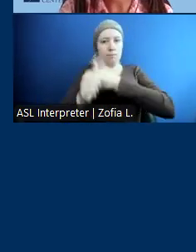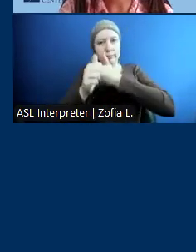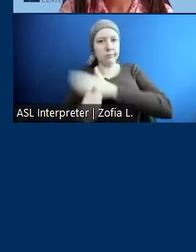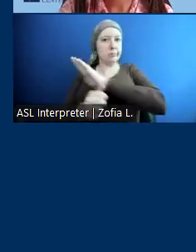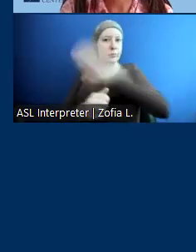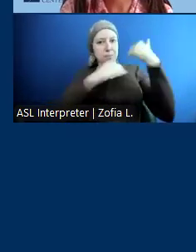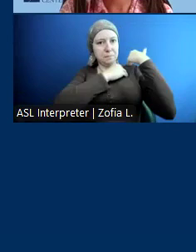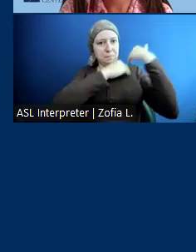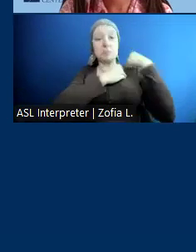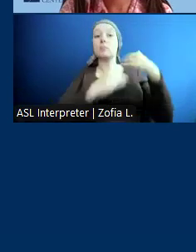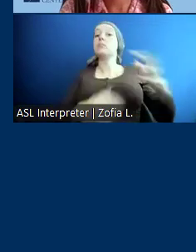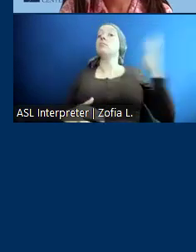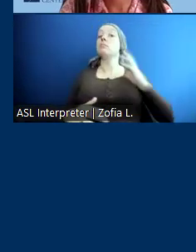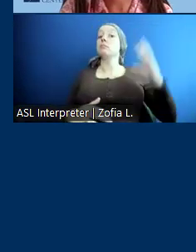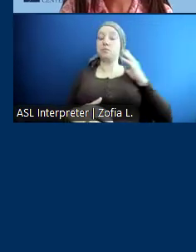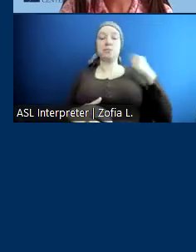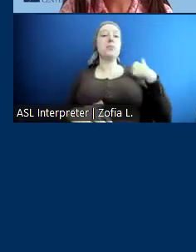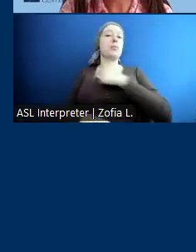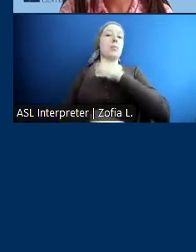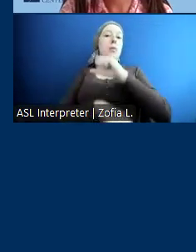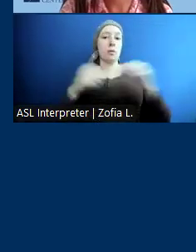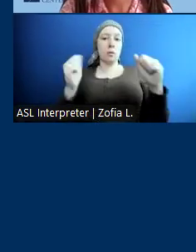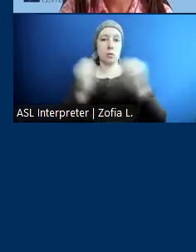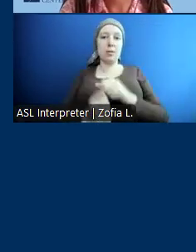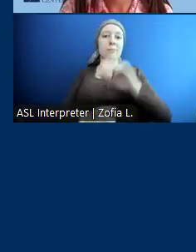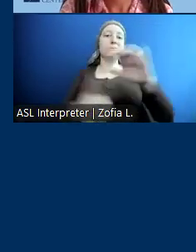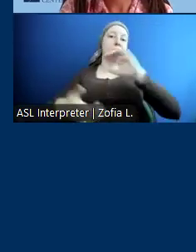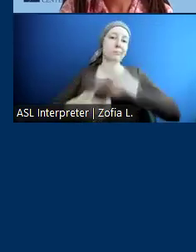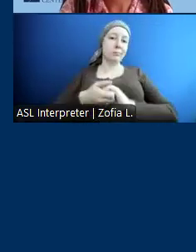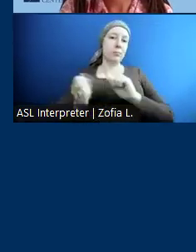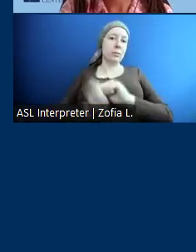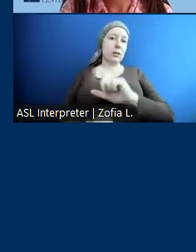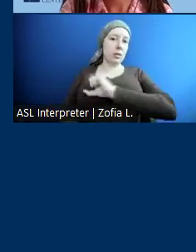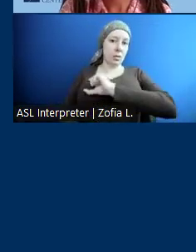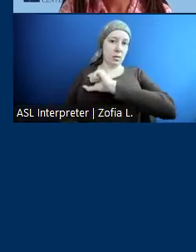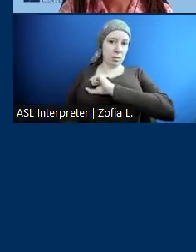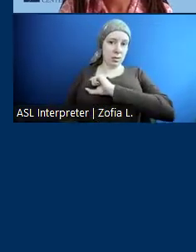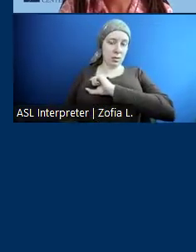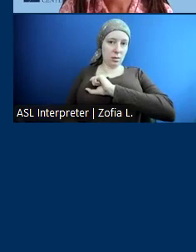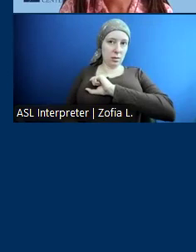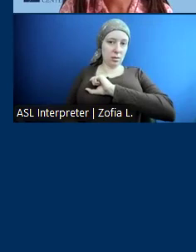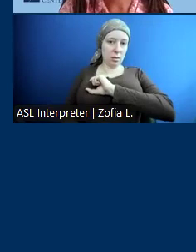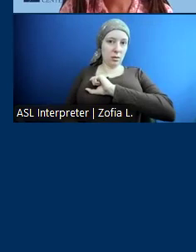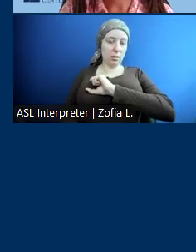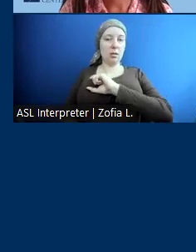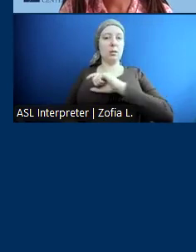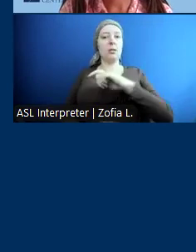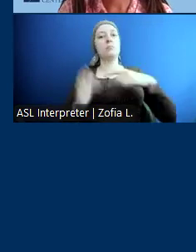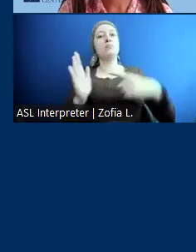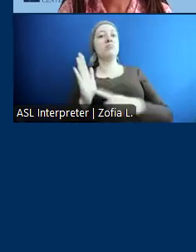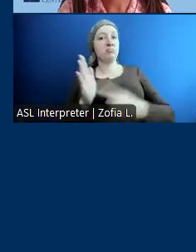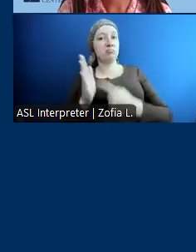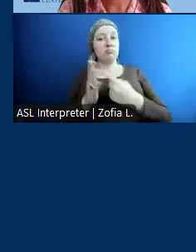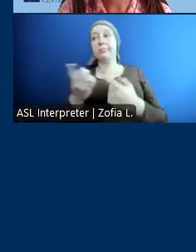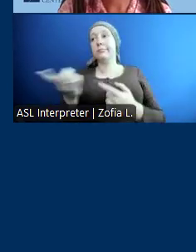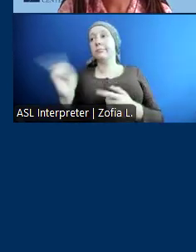the past, we have worked and collaborated with law enforcement, and sometimes they allow